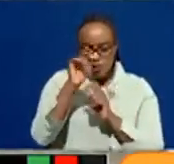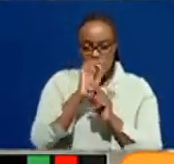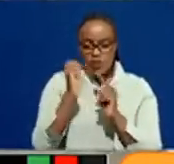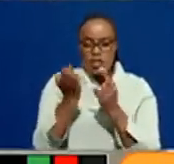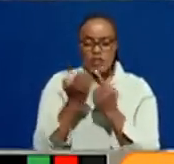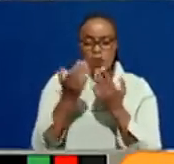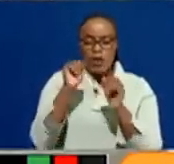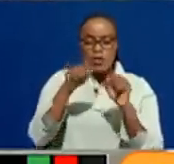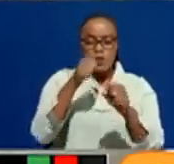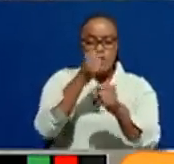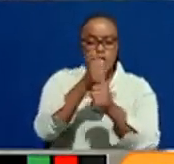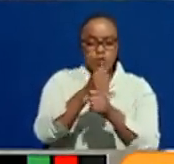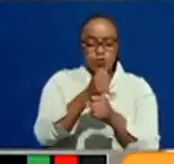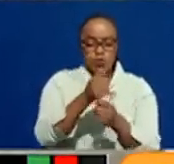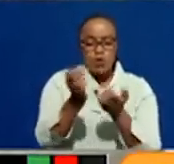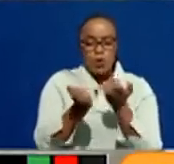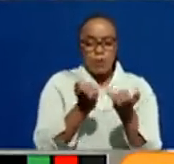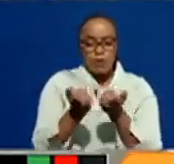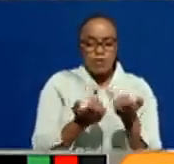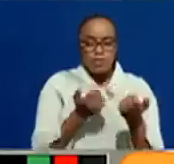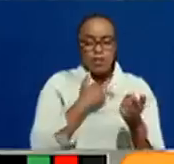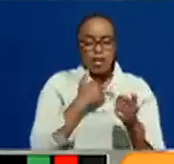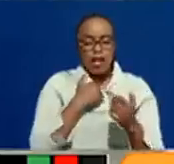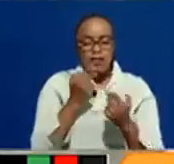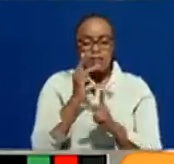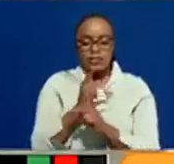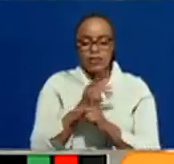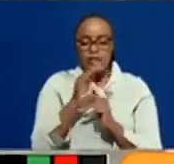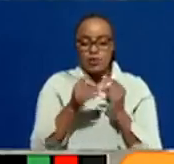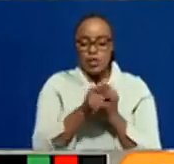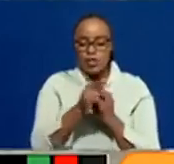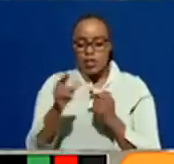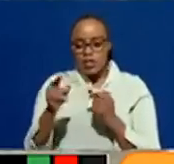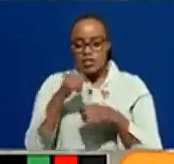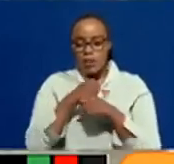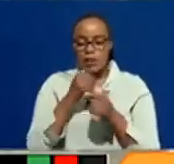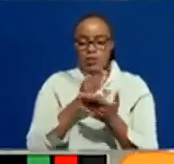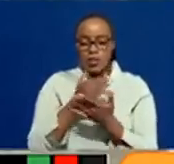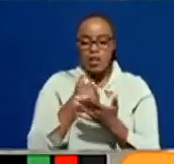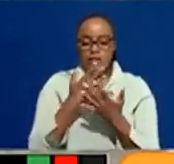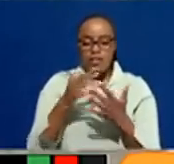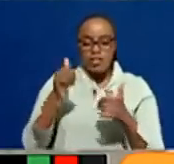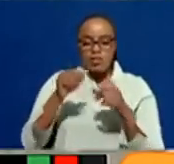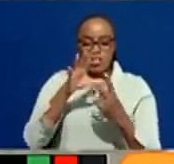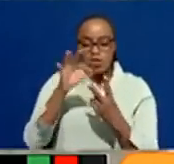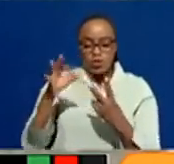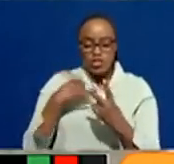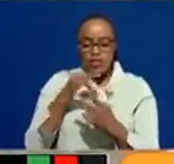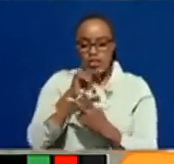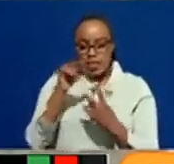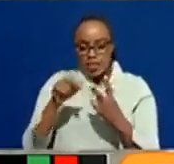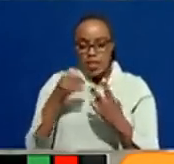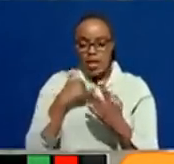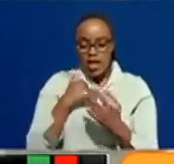for doing business, that is creating stalls and all of this, making sure that you do not delegitimize enterprise.